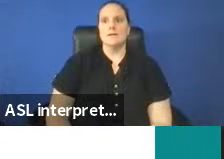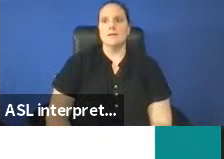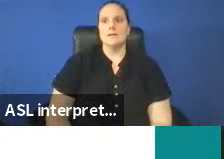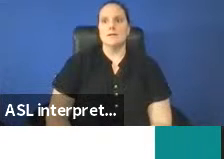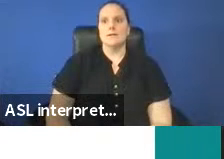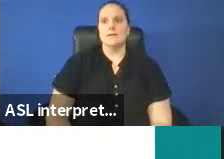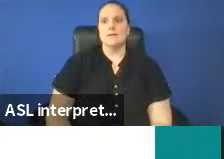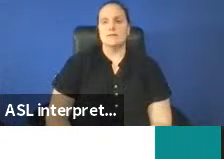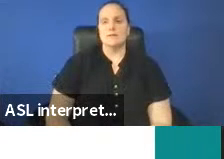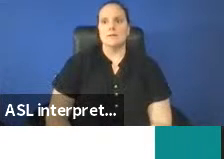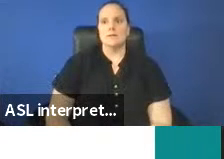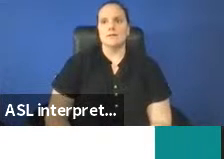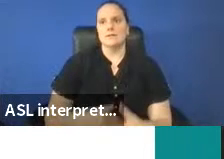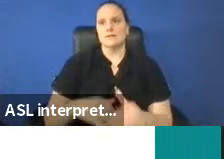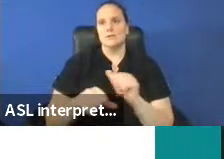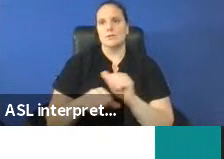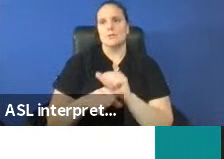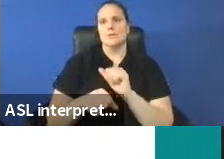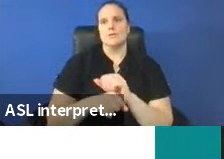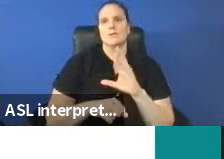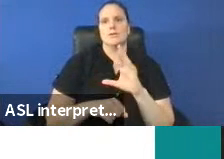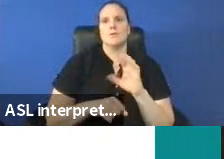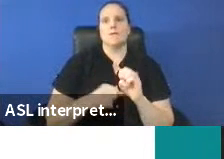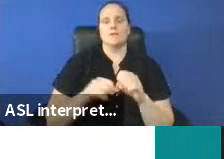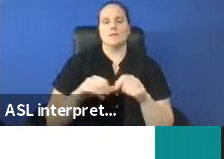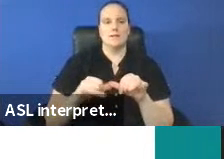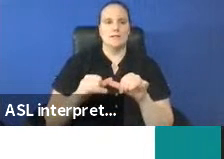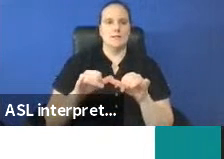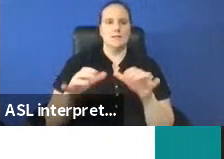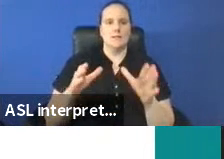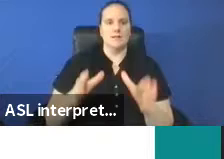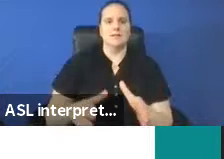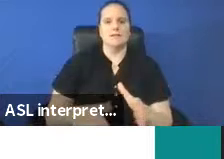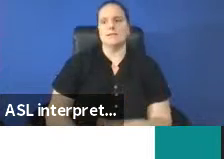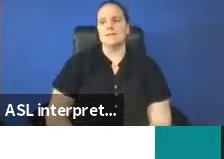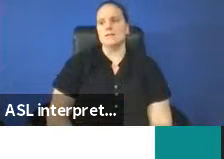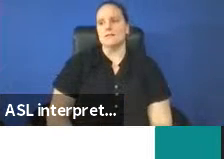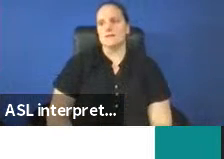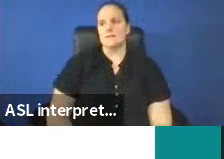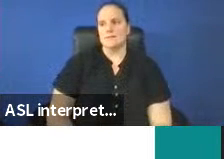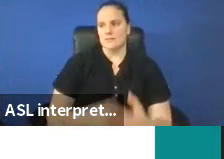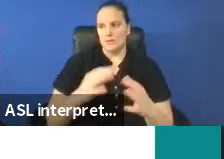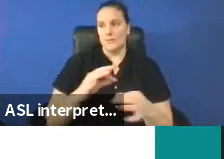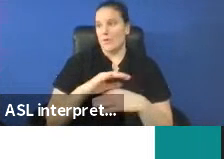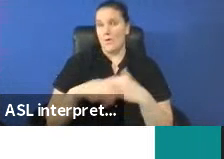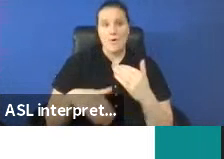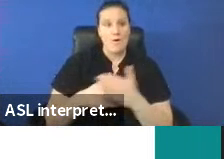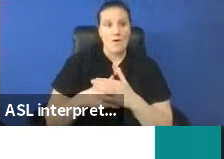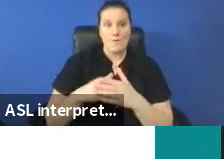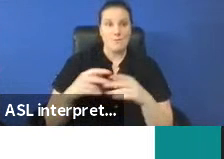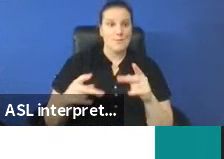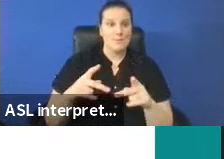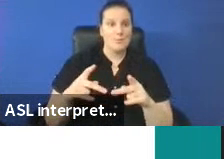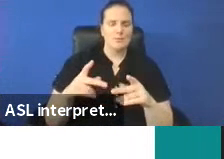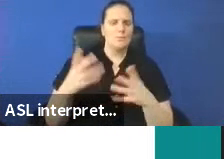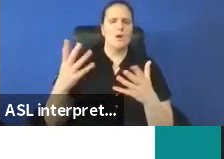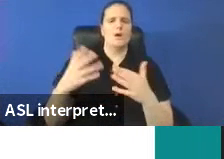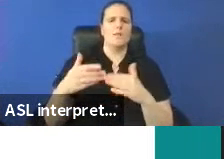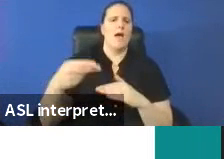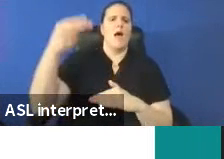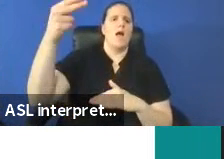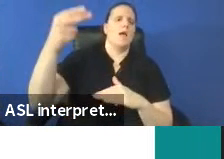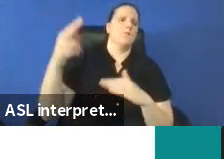And we're still working with the Corps of Engineers to determine, and all of our partners on what the actual bridge height will